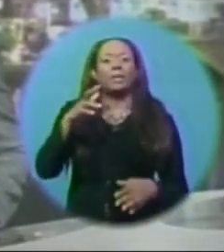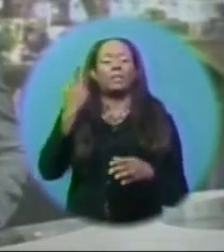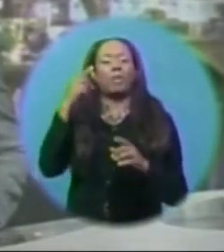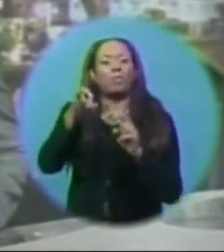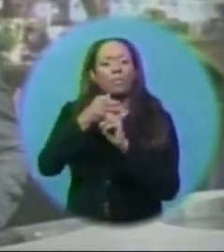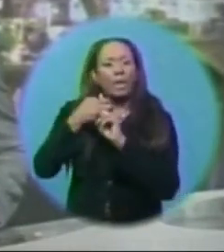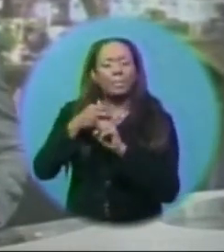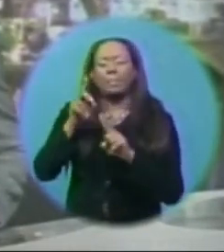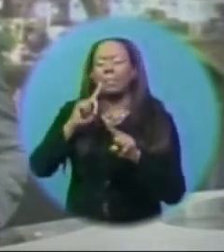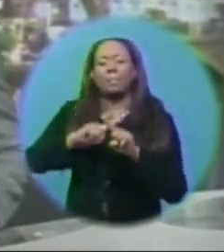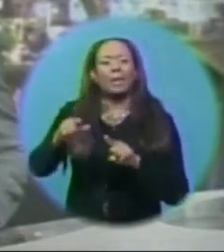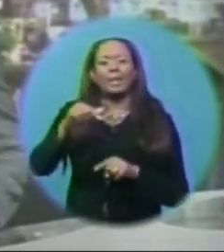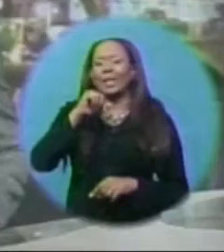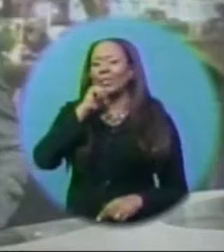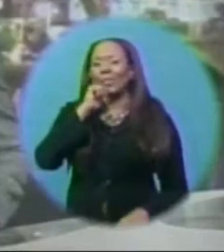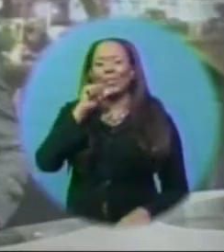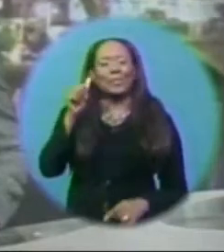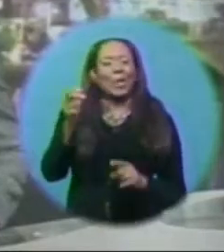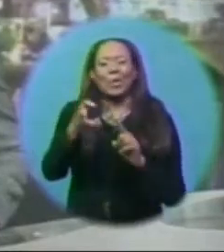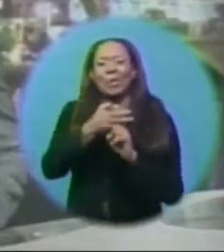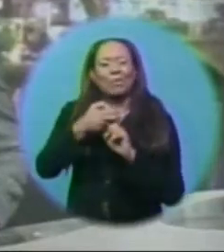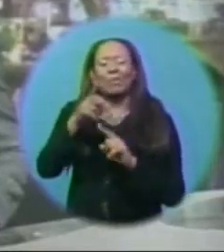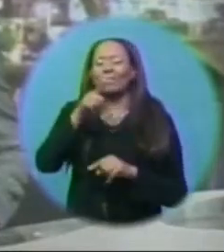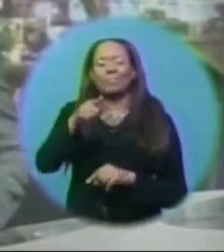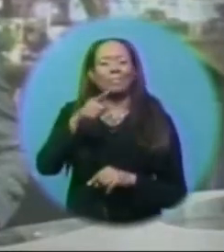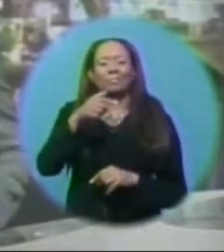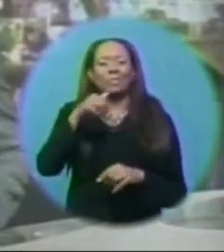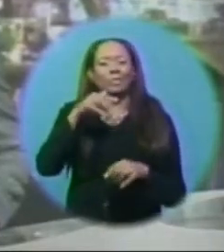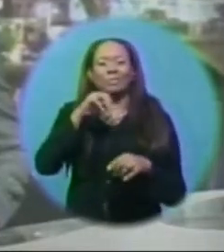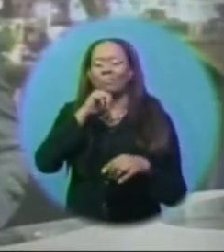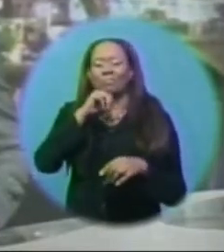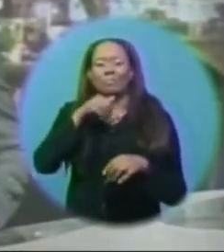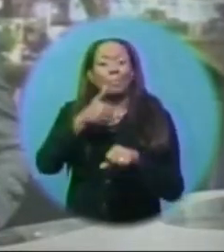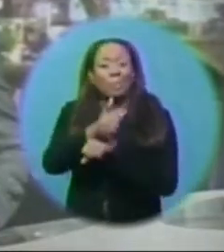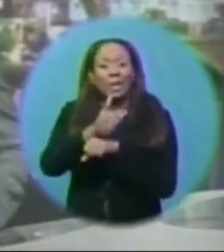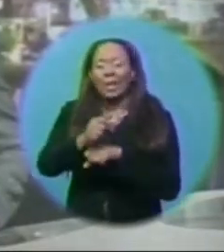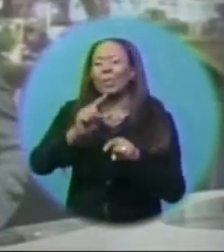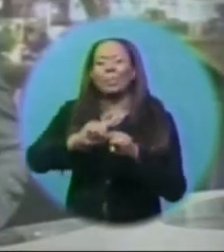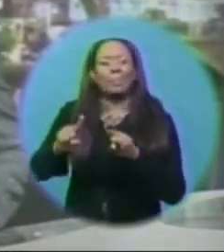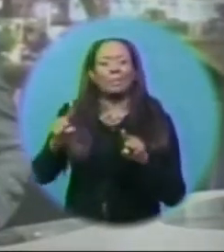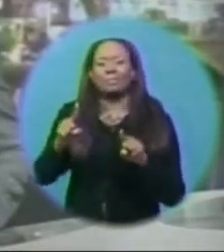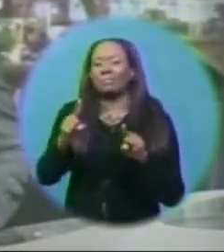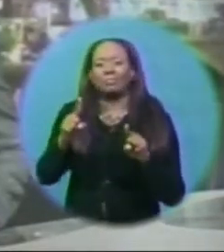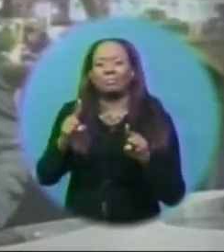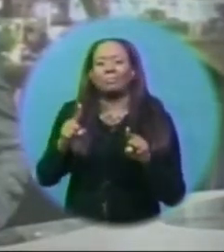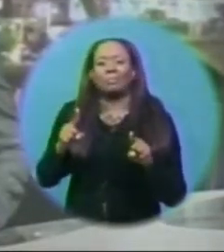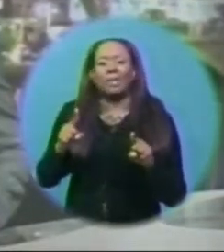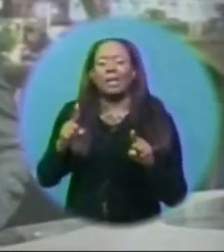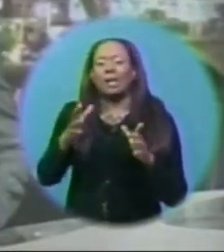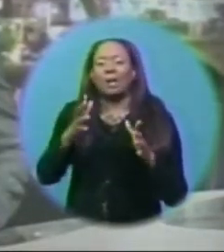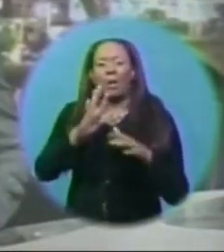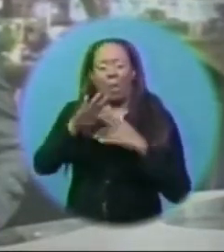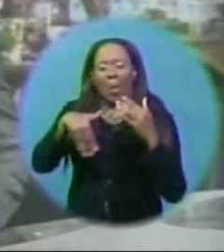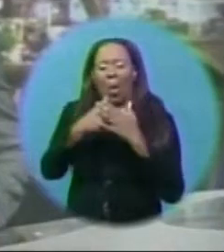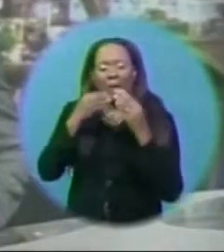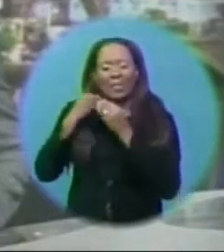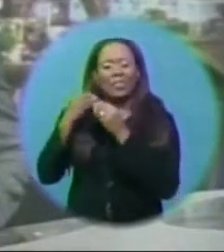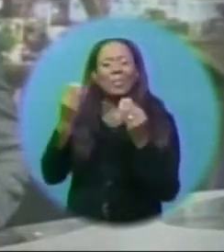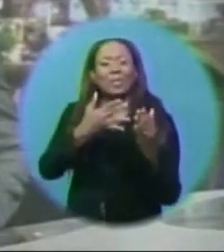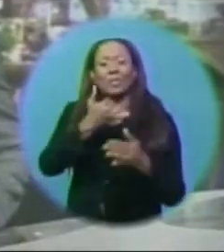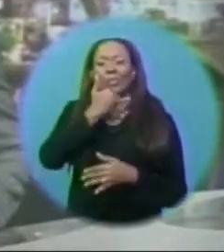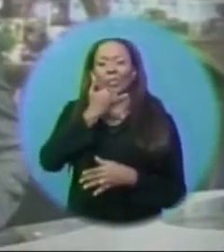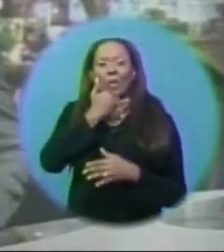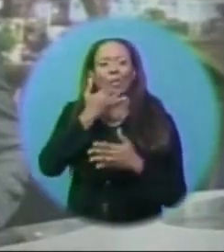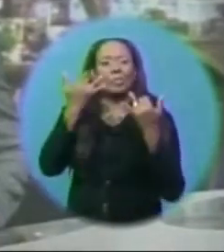Attorney's Office said that it moved to vacate the conviction of 47-year-old Mark Denny and dismissed the indictment after an investigation